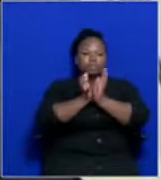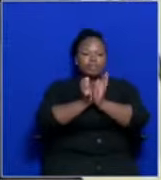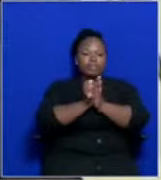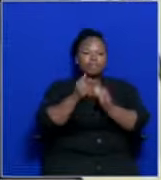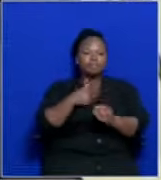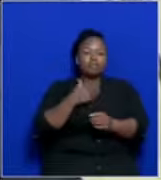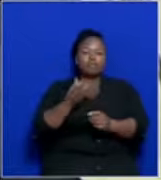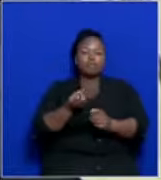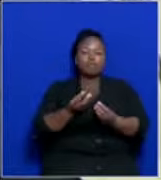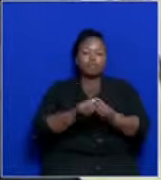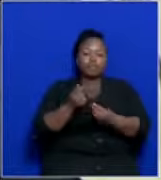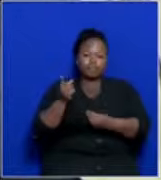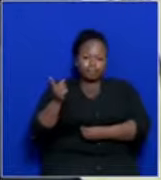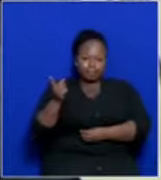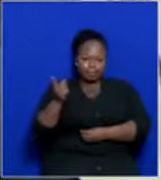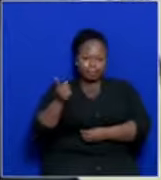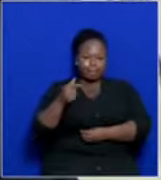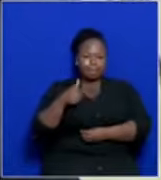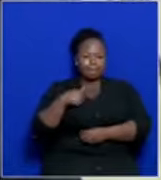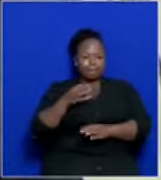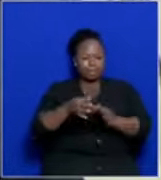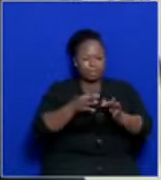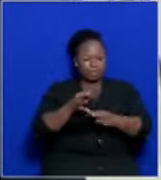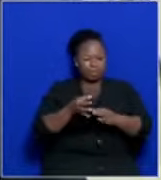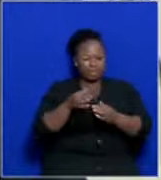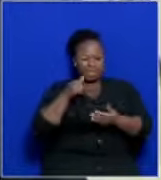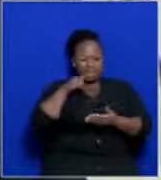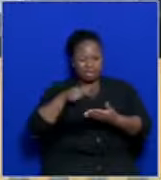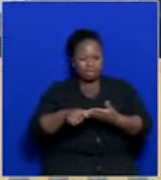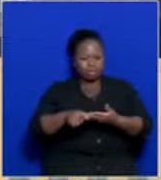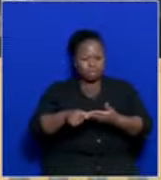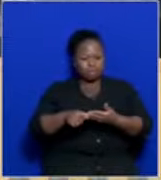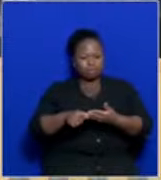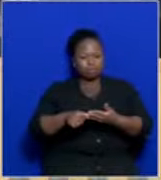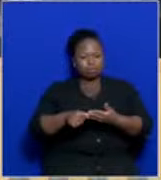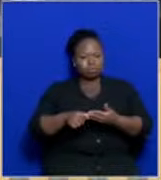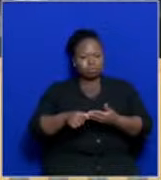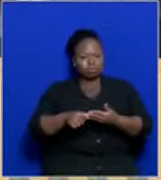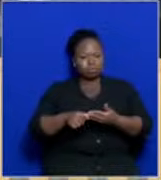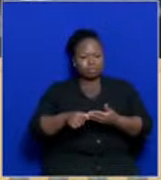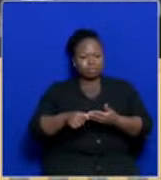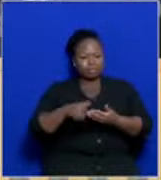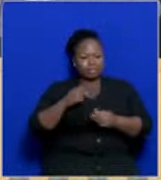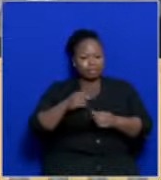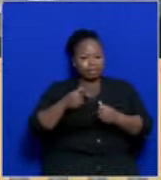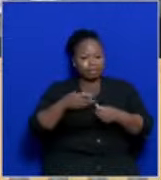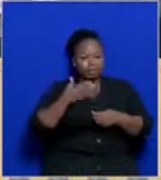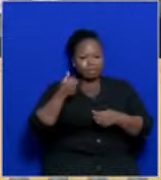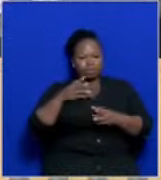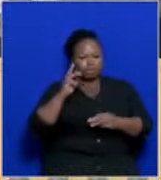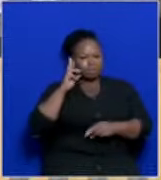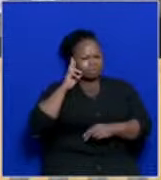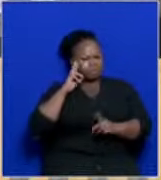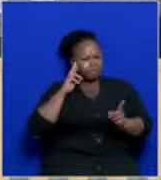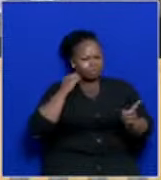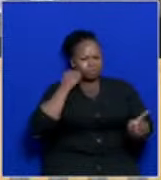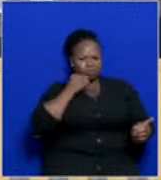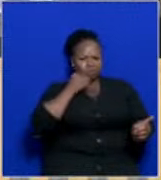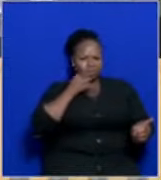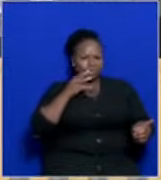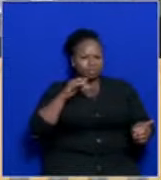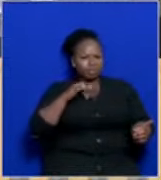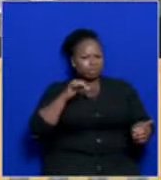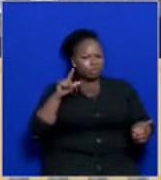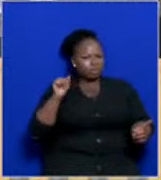the contents of this letter to the best of my recollection. Apologies, Mr. Magagula. Just a second. Commissioners, for the